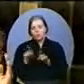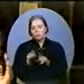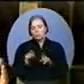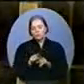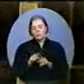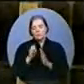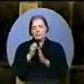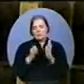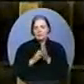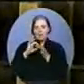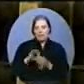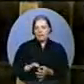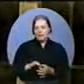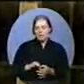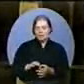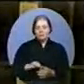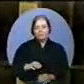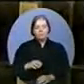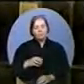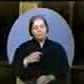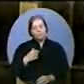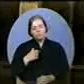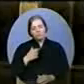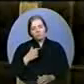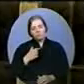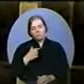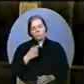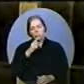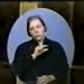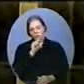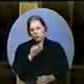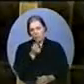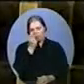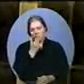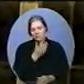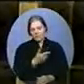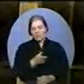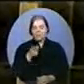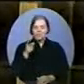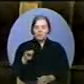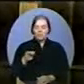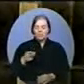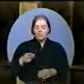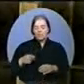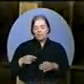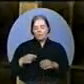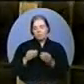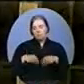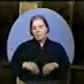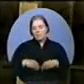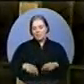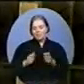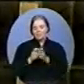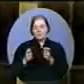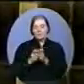doesn't the government understand that having a shamwell minister in the role of the minister of industry undermines what little credibility this government has